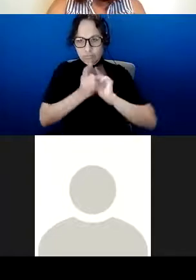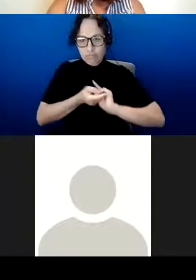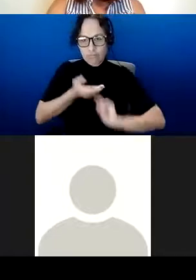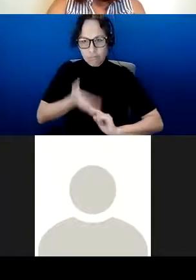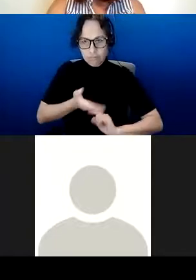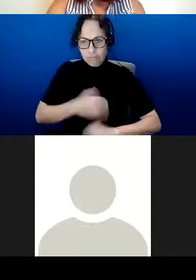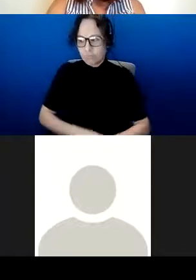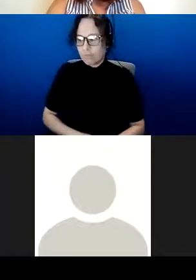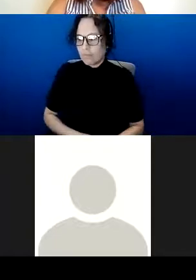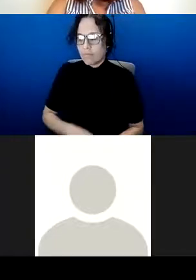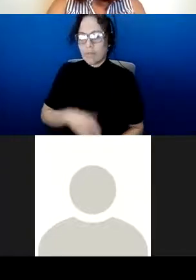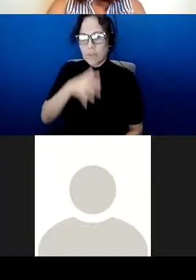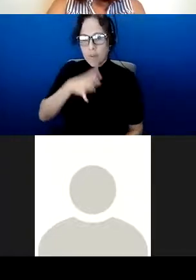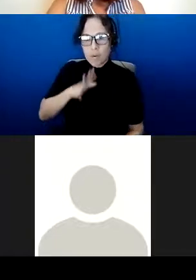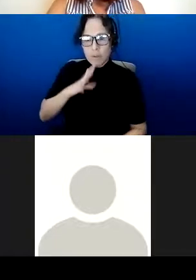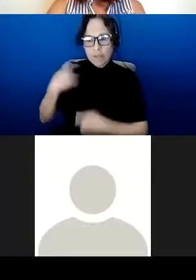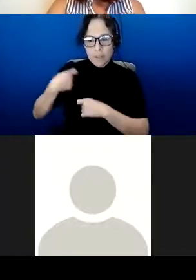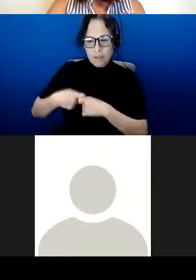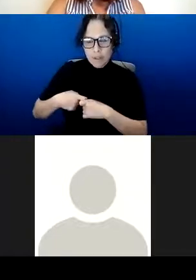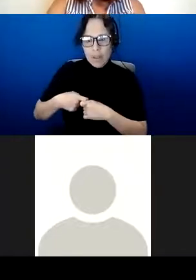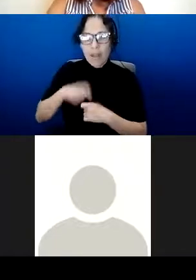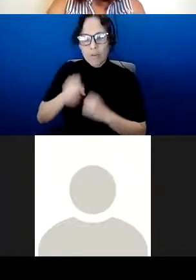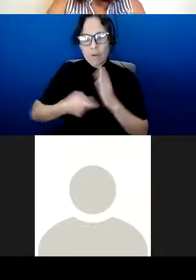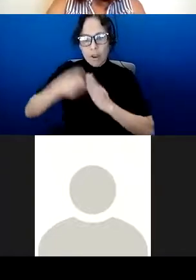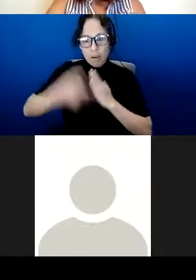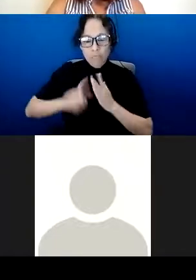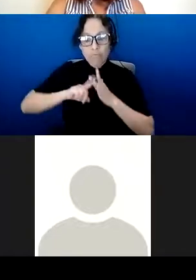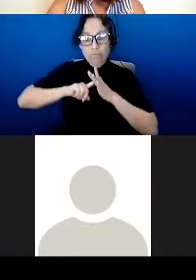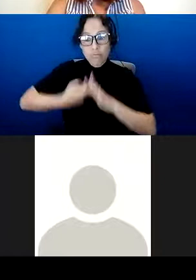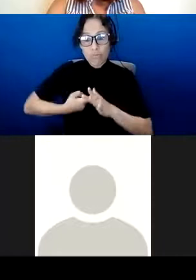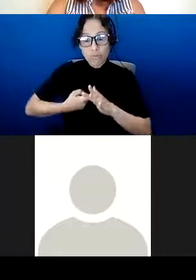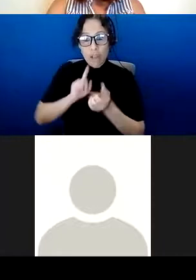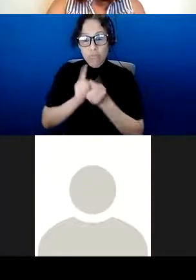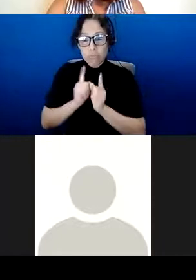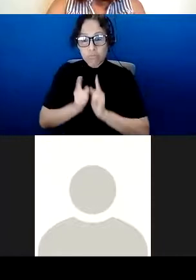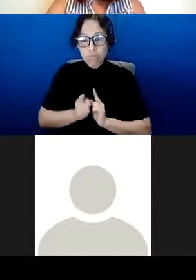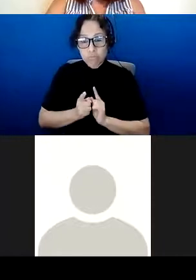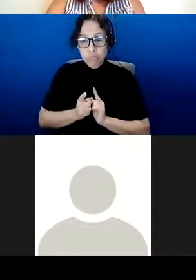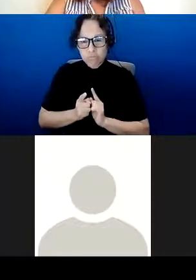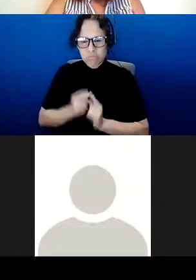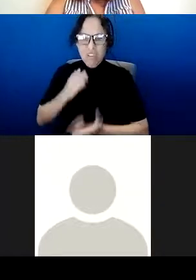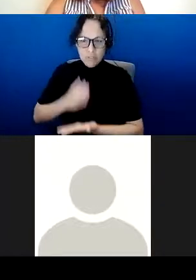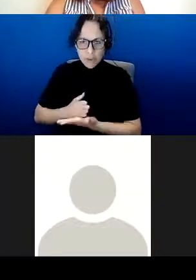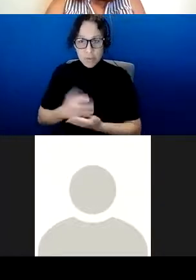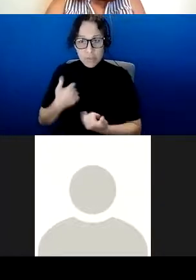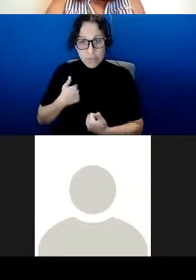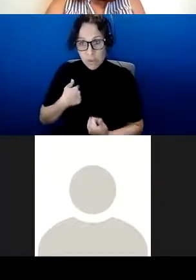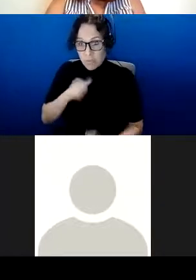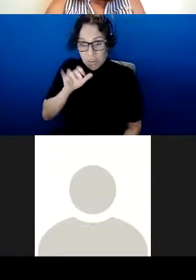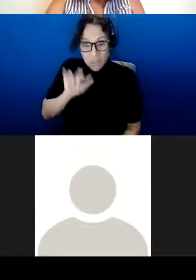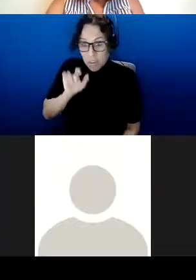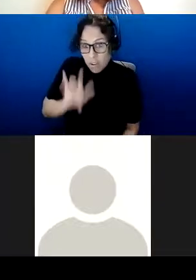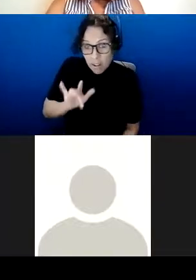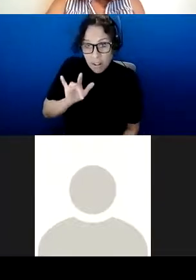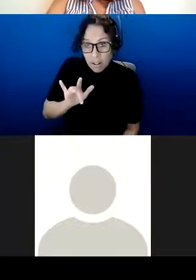Puede hacer clic en eso y automáticamente comenzará a traducir en So I didn't even have to click it as soon as I